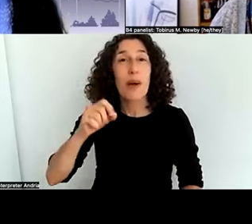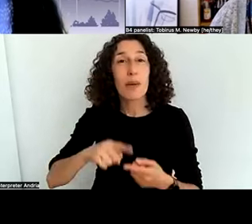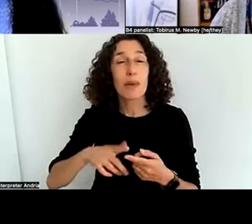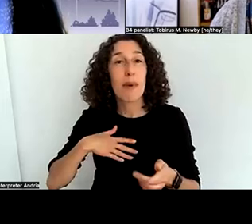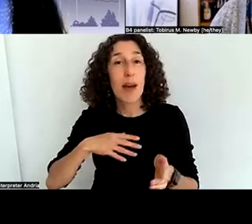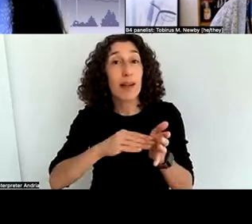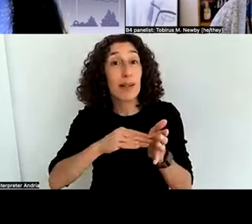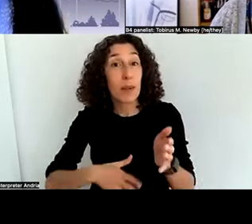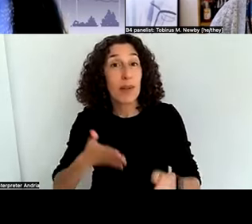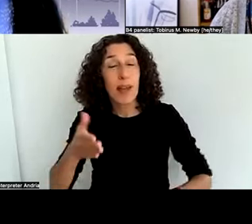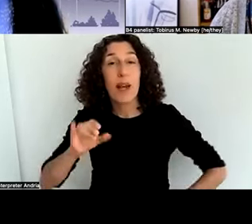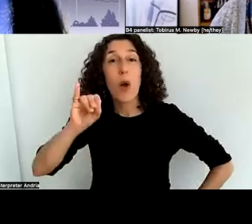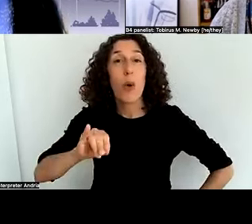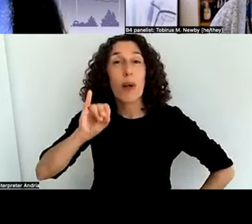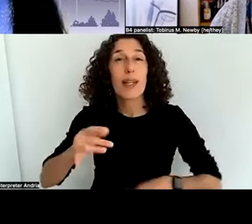teachers than anybody here at Cal.